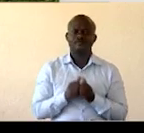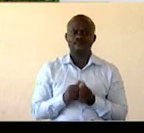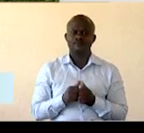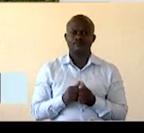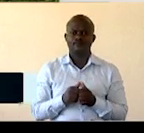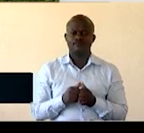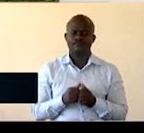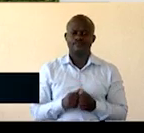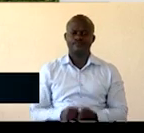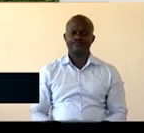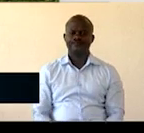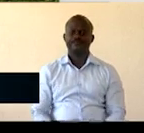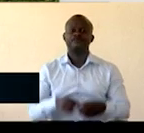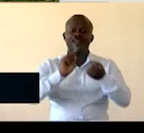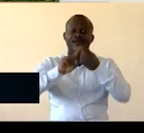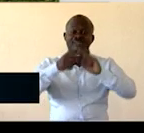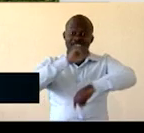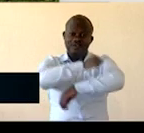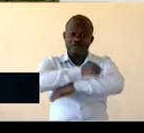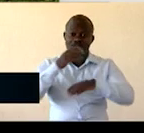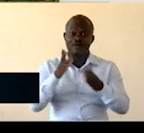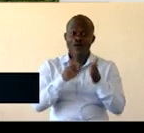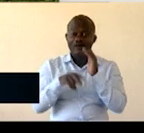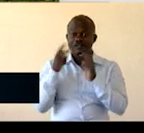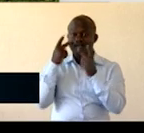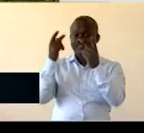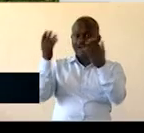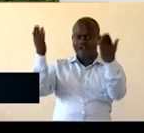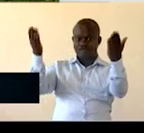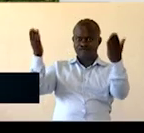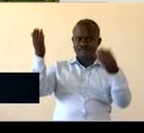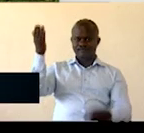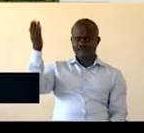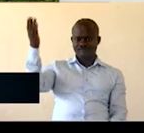Dear students, what do you see on this second diagram?